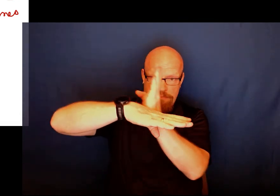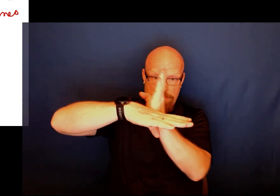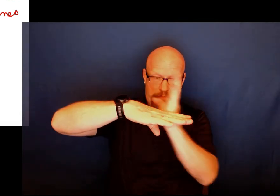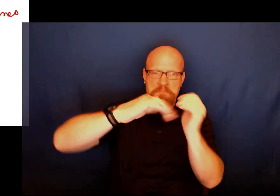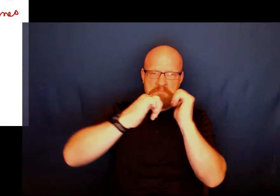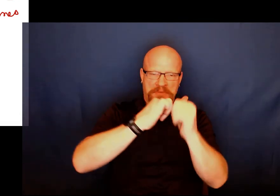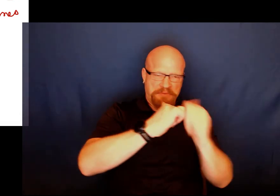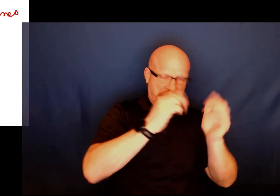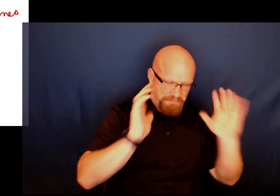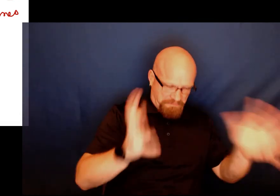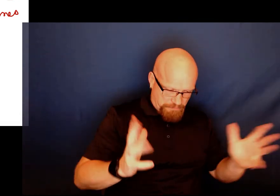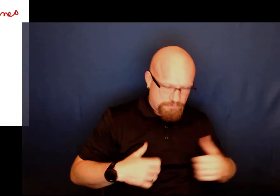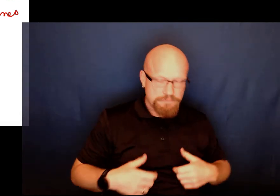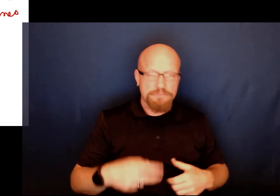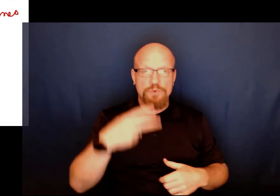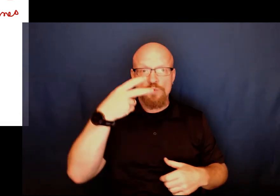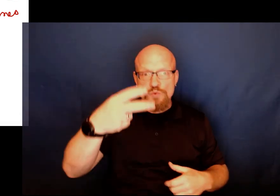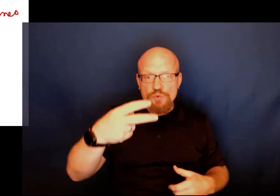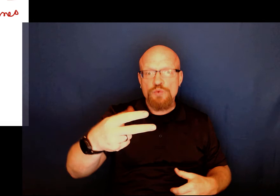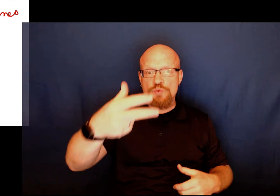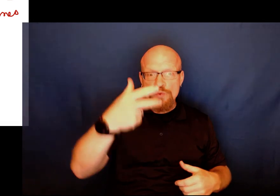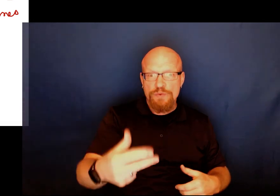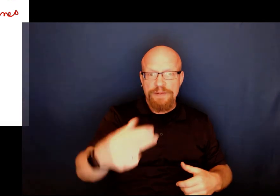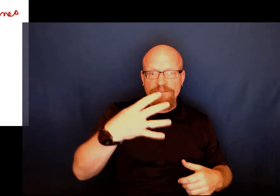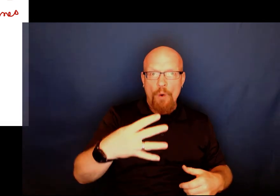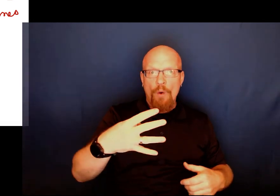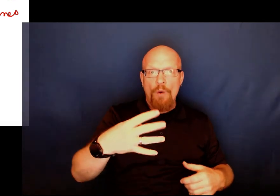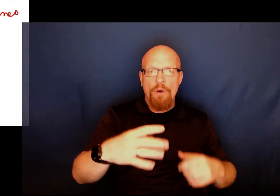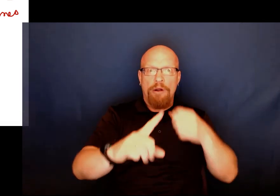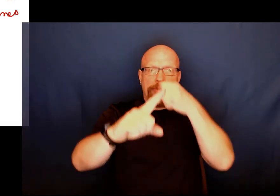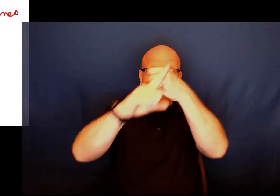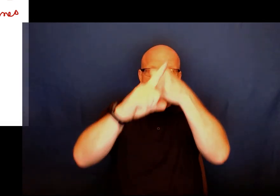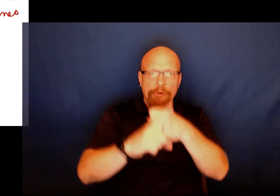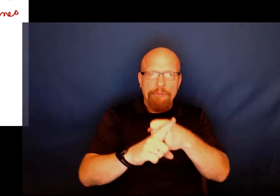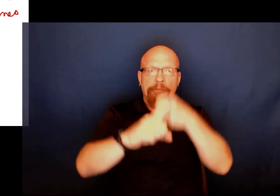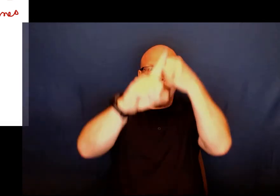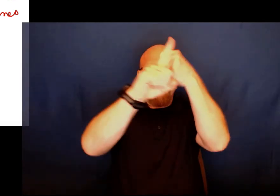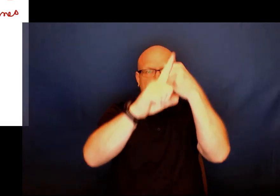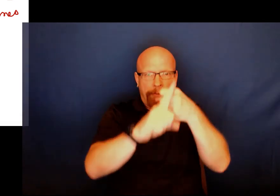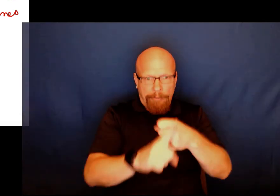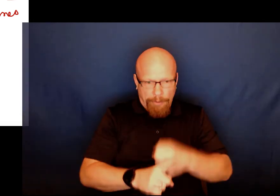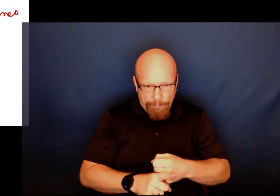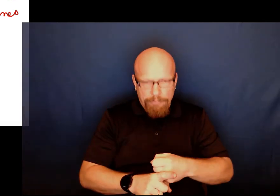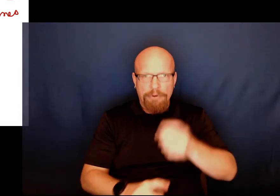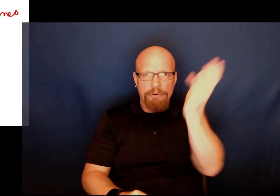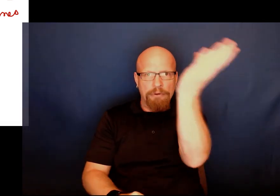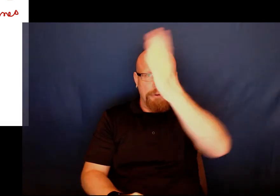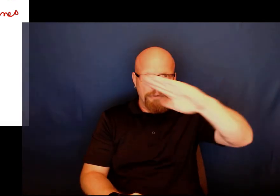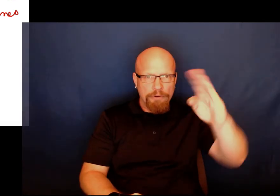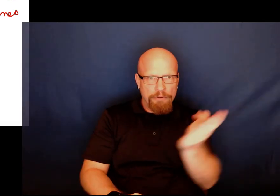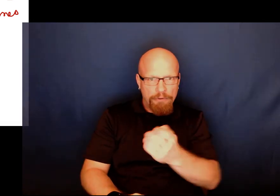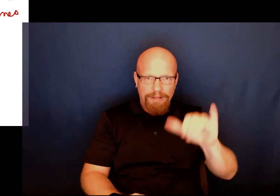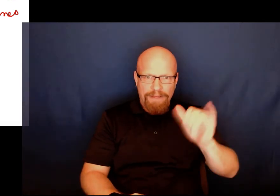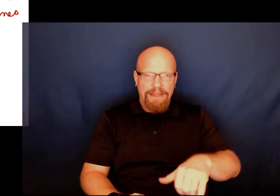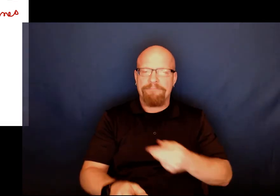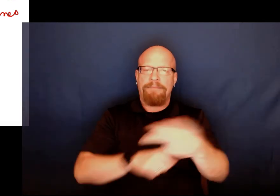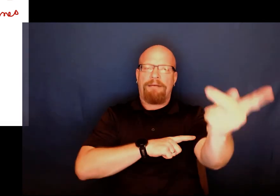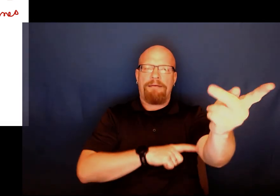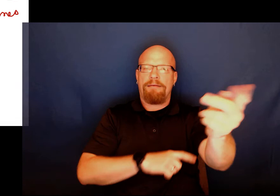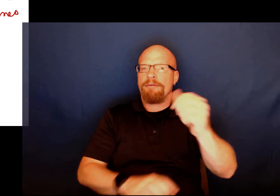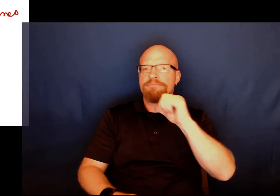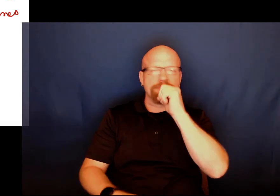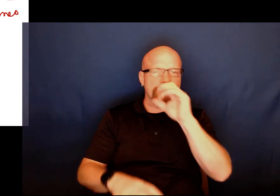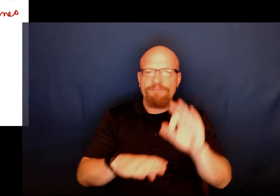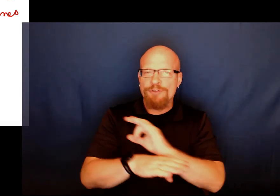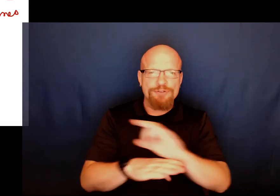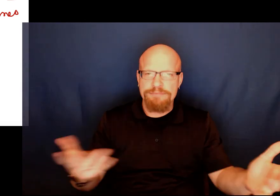If the red line or the line only hits the graph once, it passes. If it hits more than once, 2, 3, 4 different